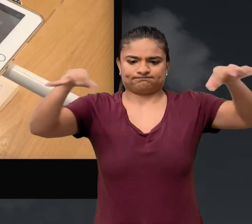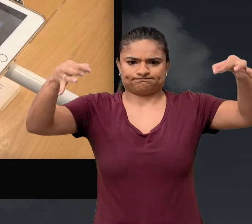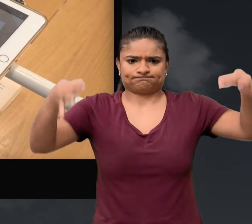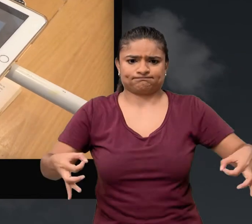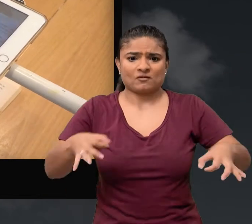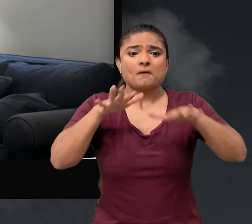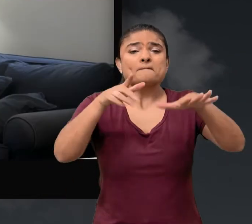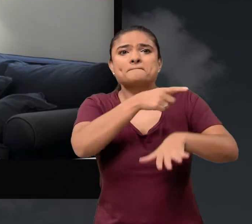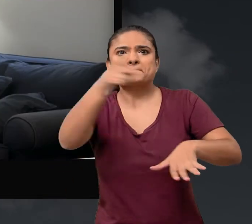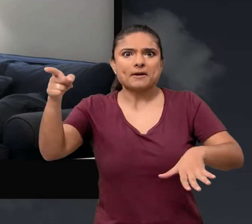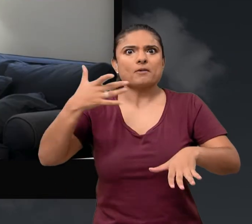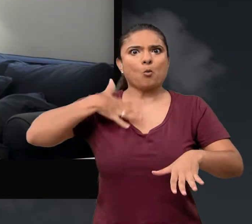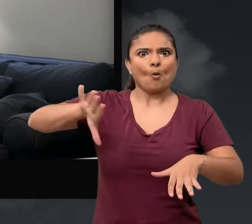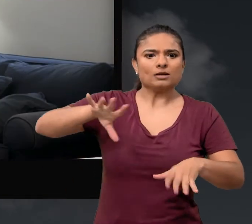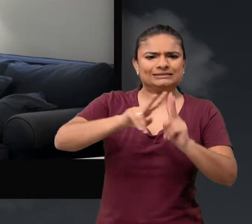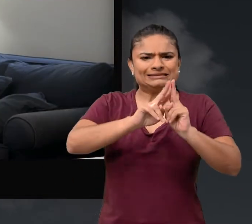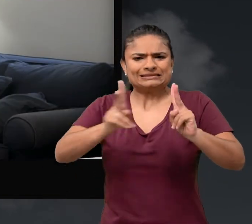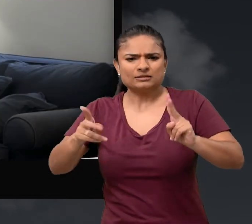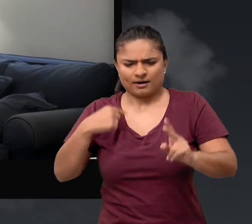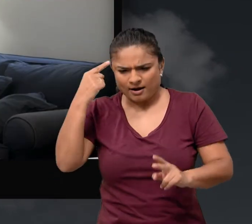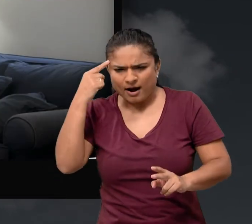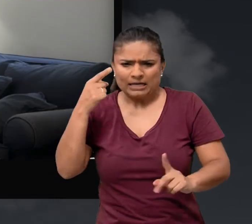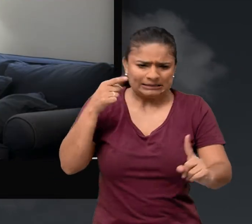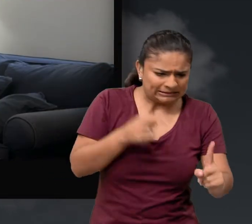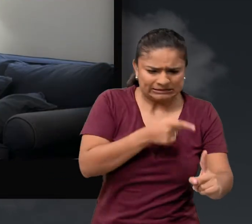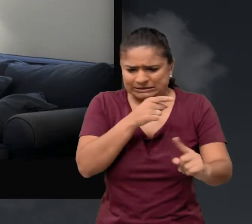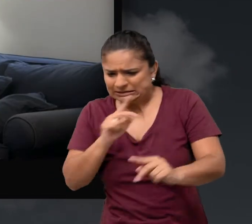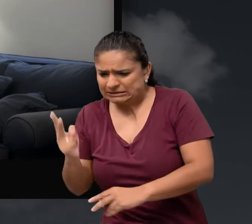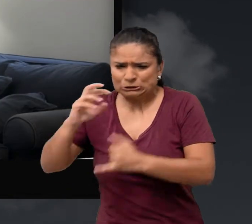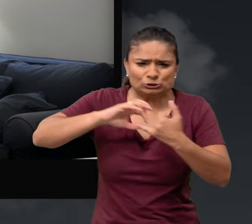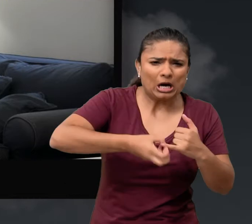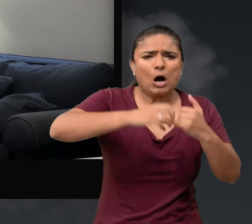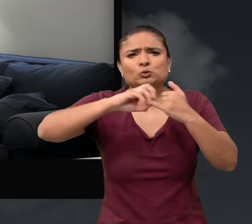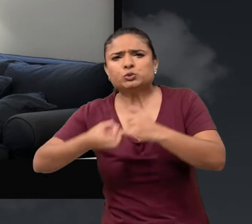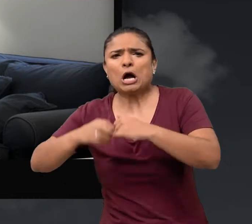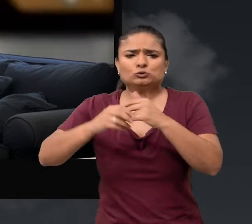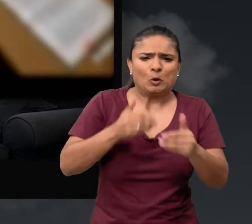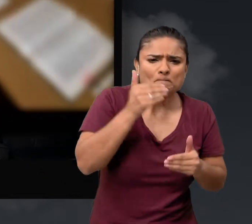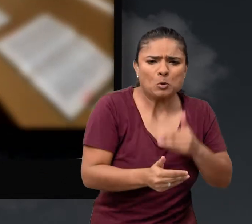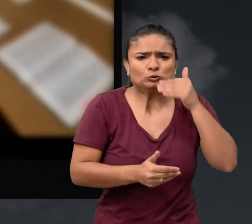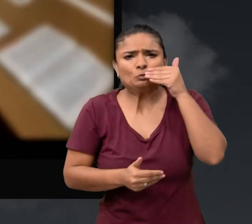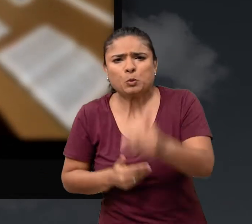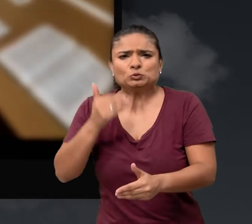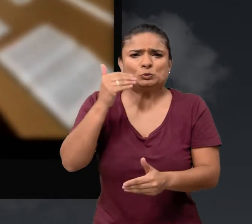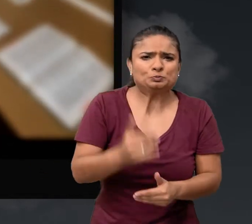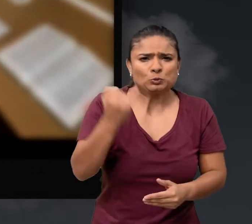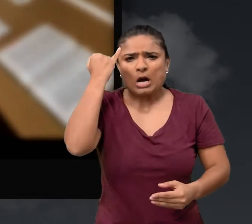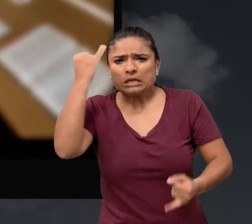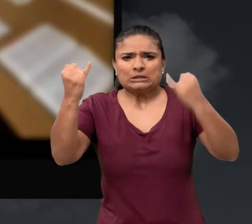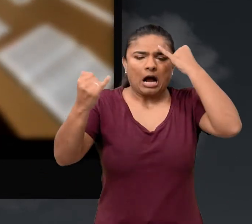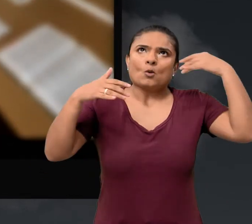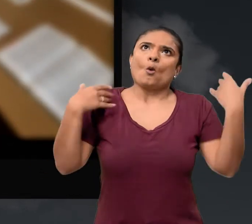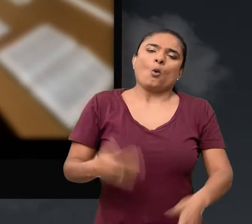myself. And then I thought, well, perhaps somebody else would like this. So I went through the painful process of developing